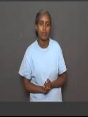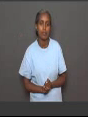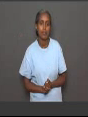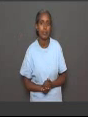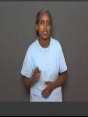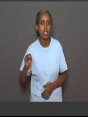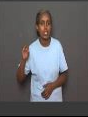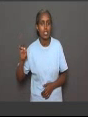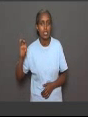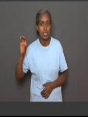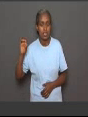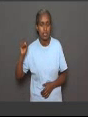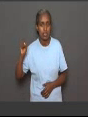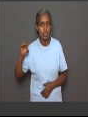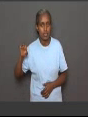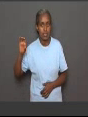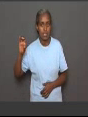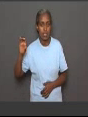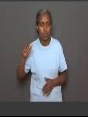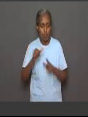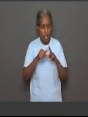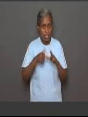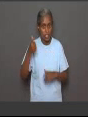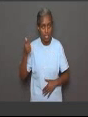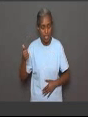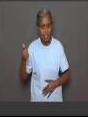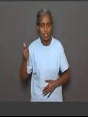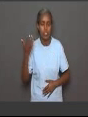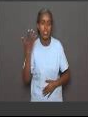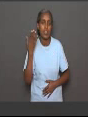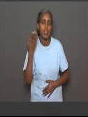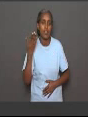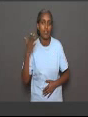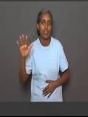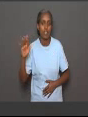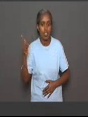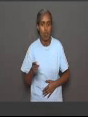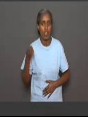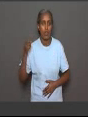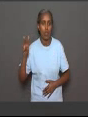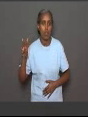3/4. The secant of angle A is